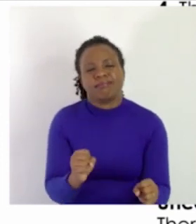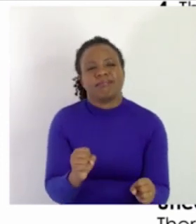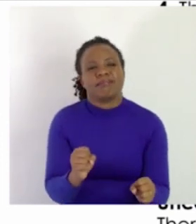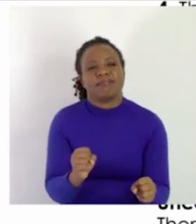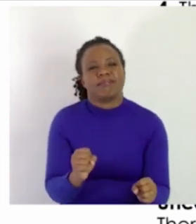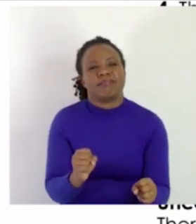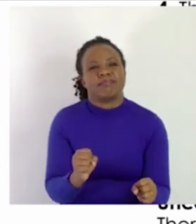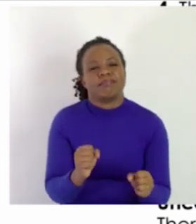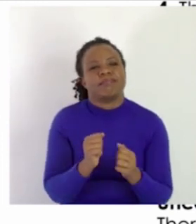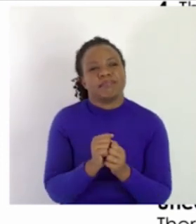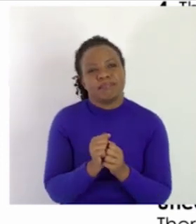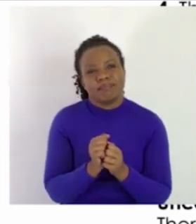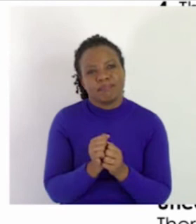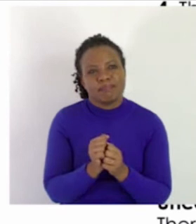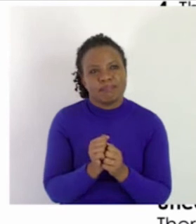and